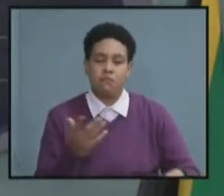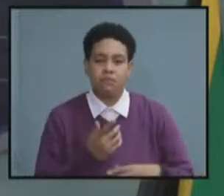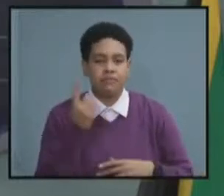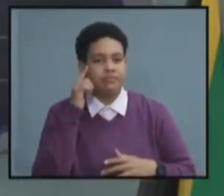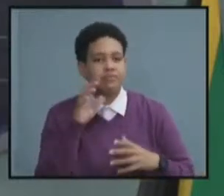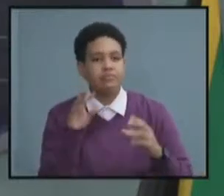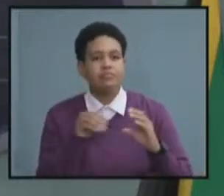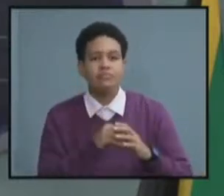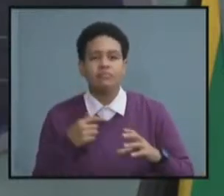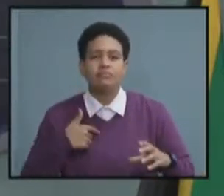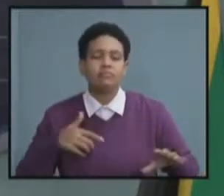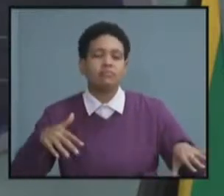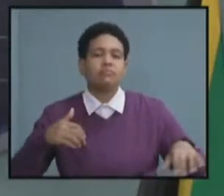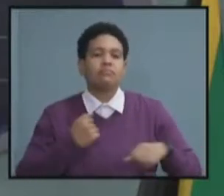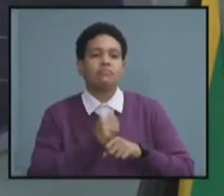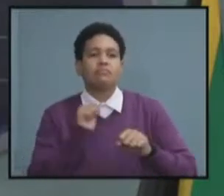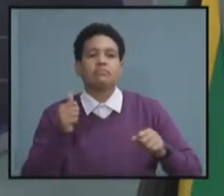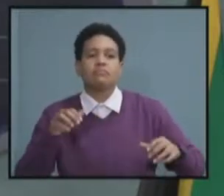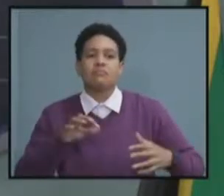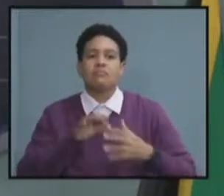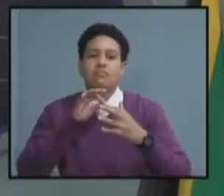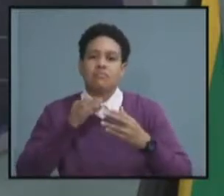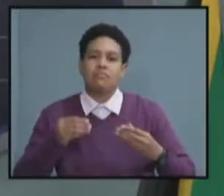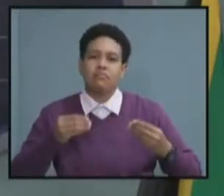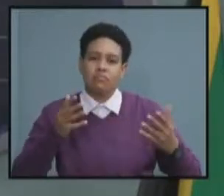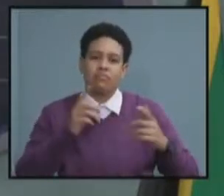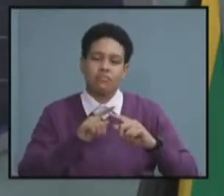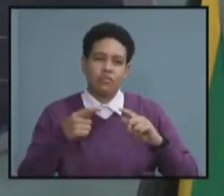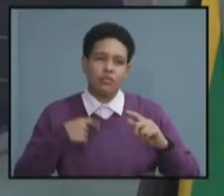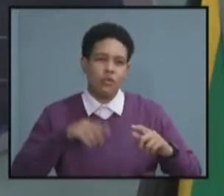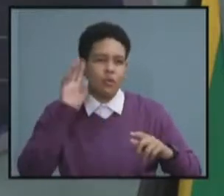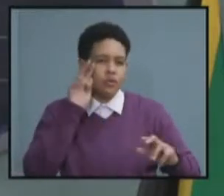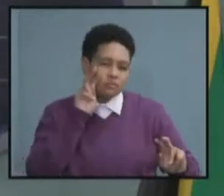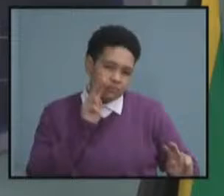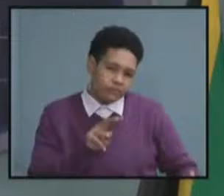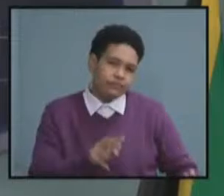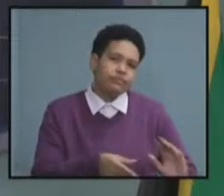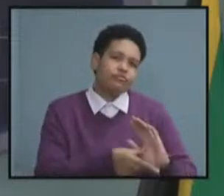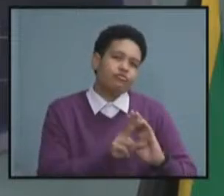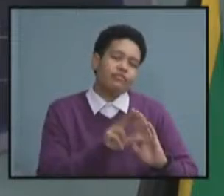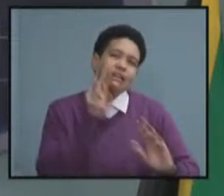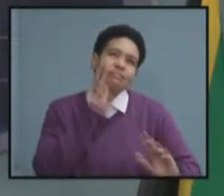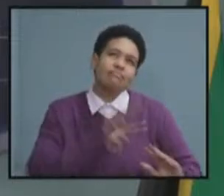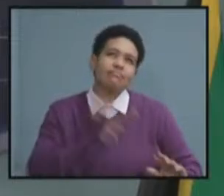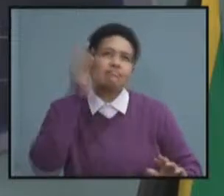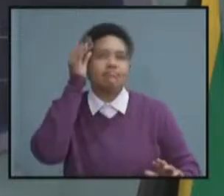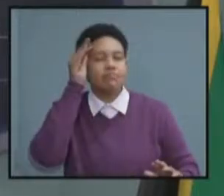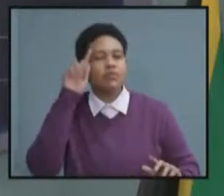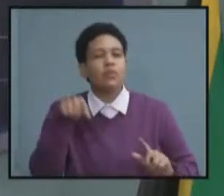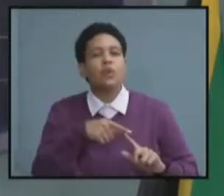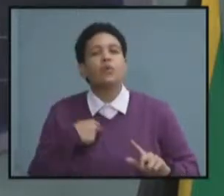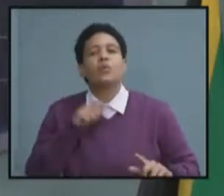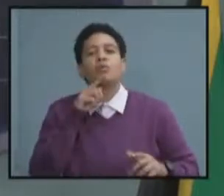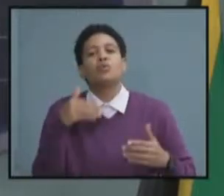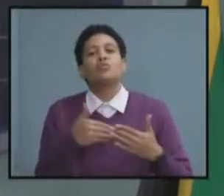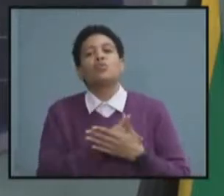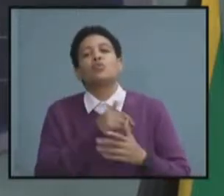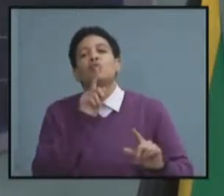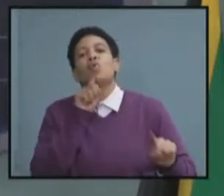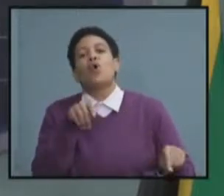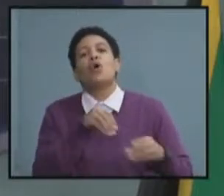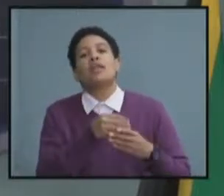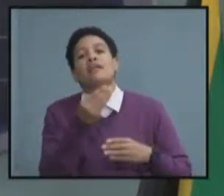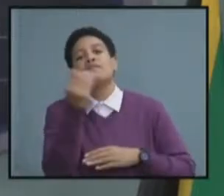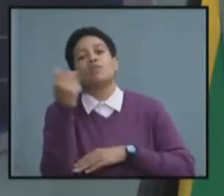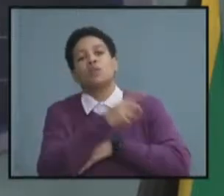For weddings, we had not made any special provisions, but we will revise those when we renew the order in